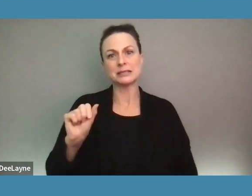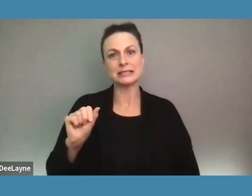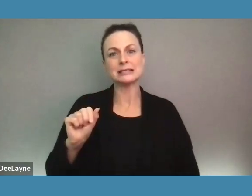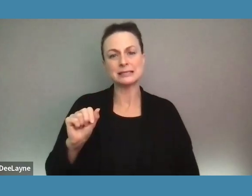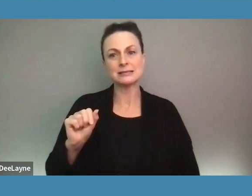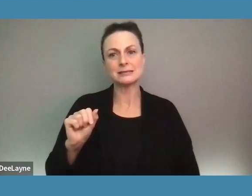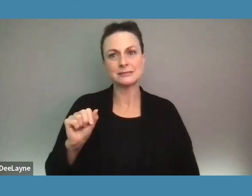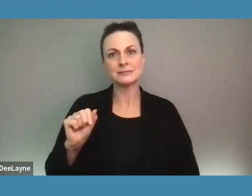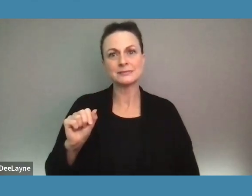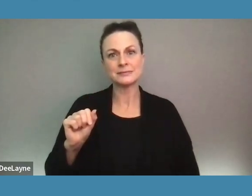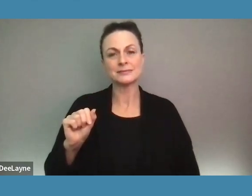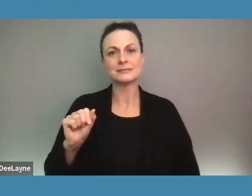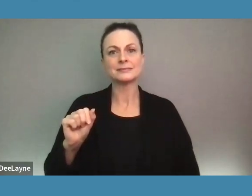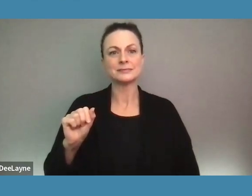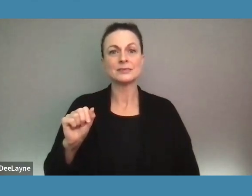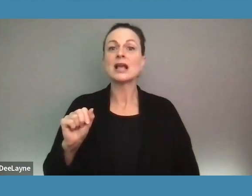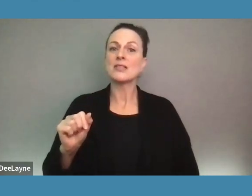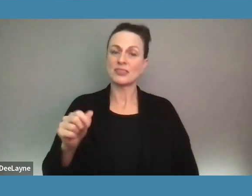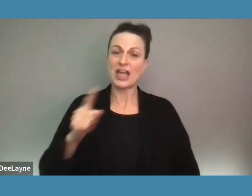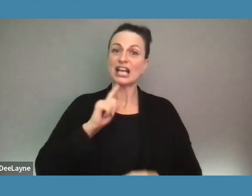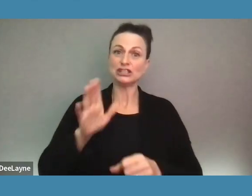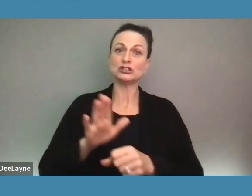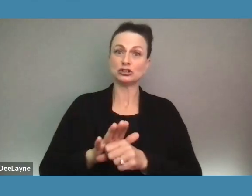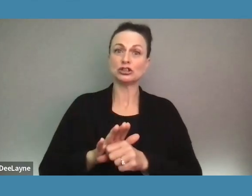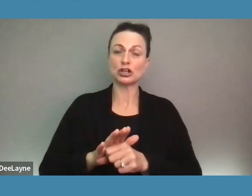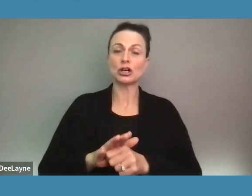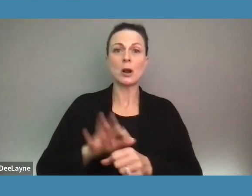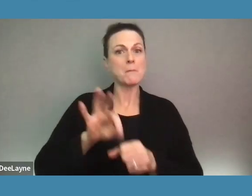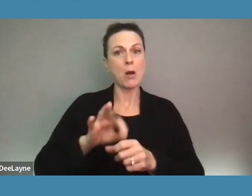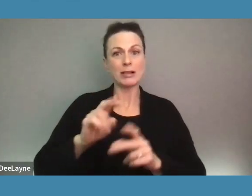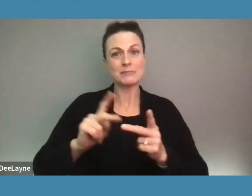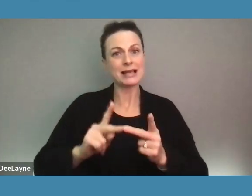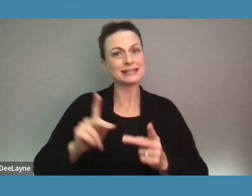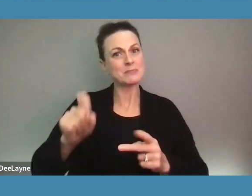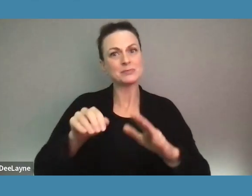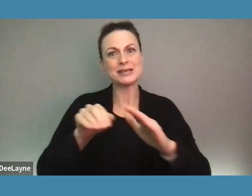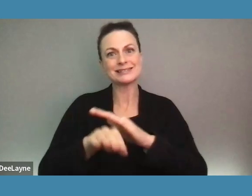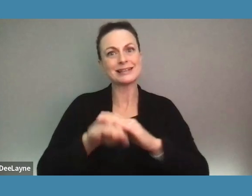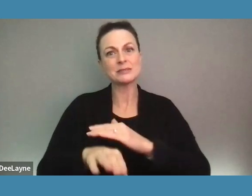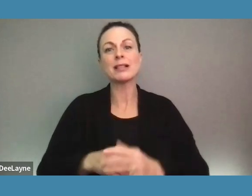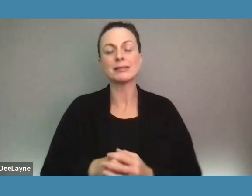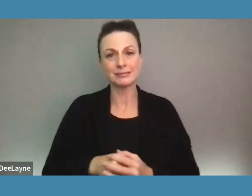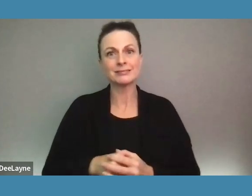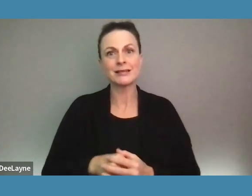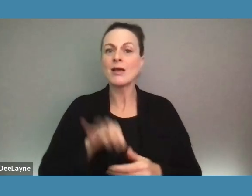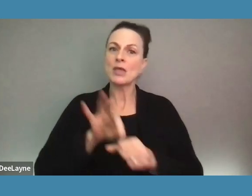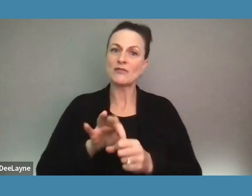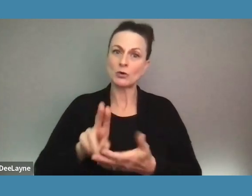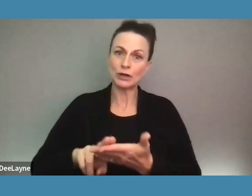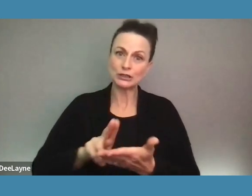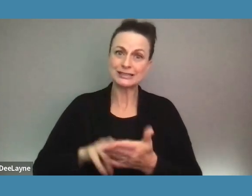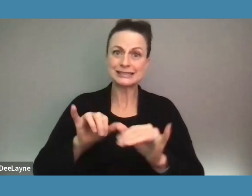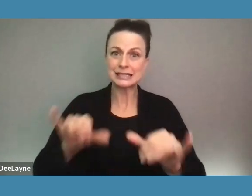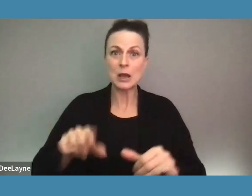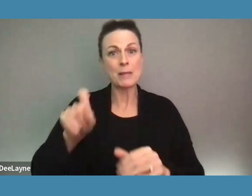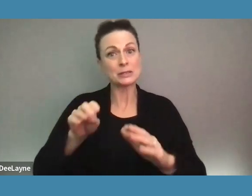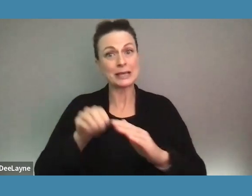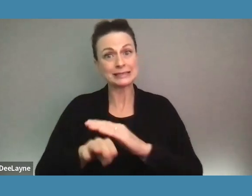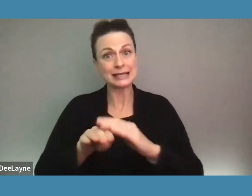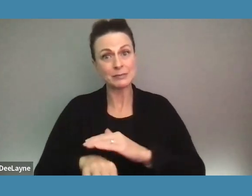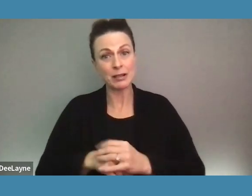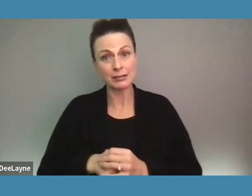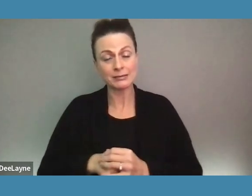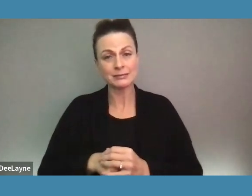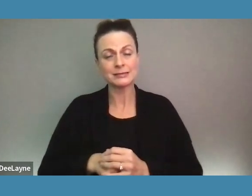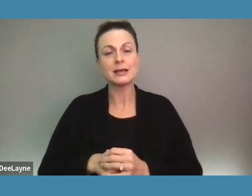ensure that polling places have to be accessible, that voter registration systems have to be accessible,